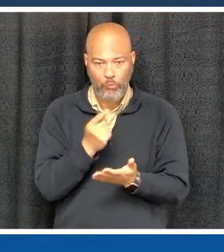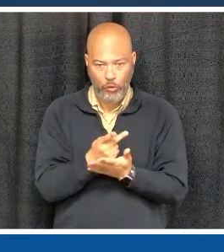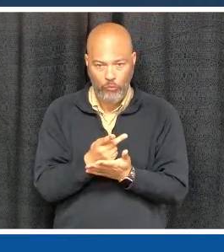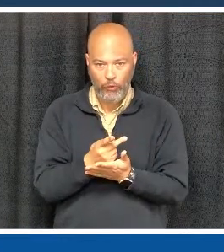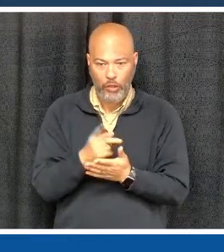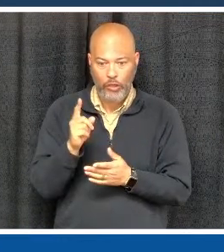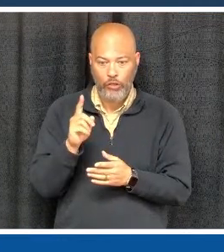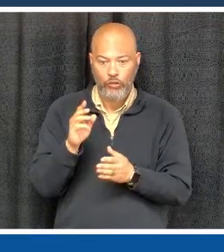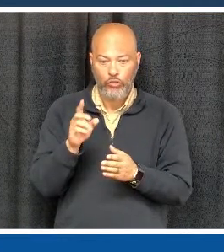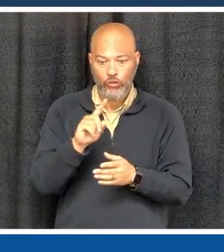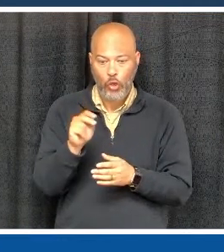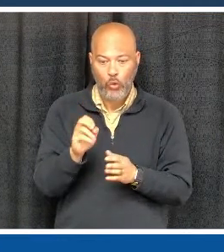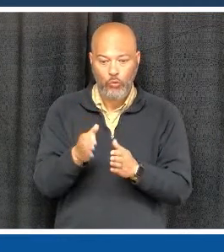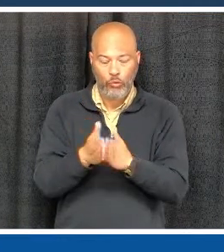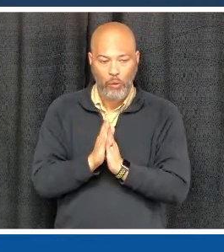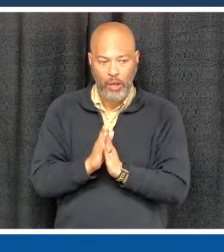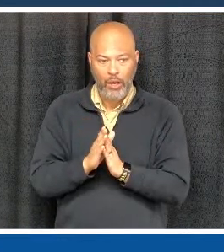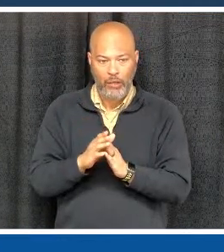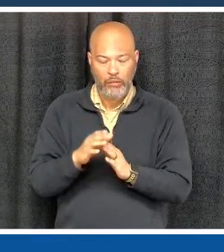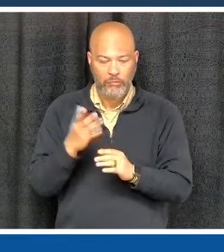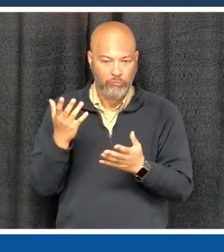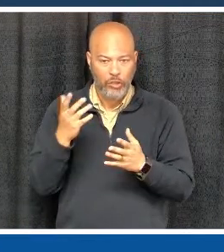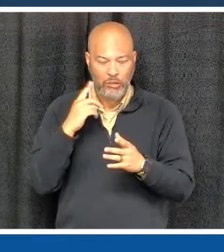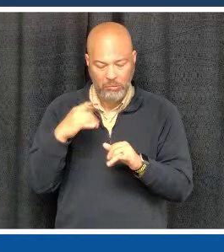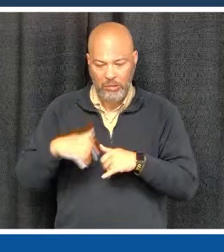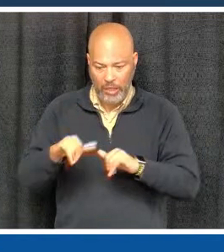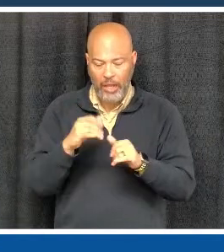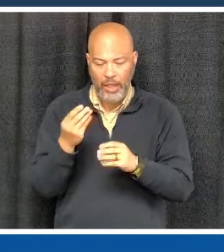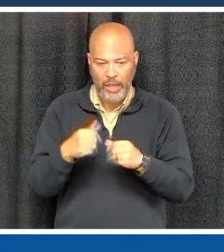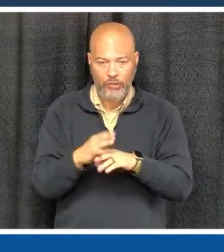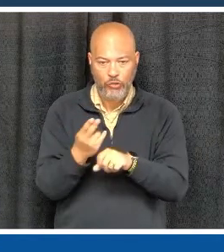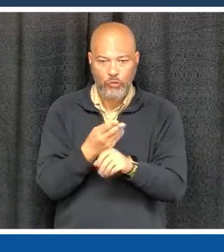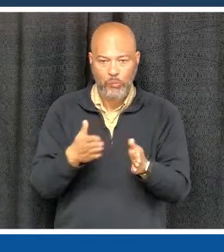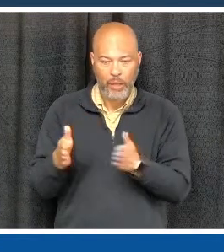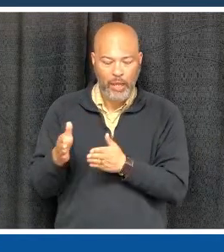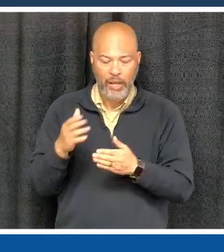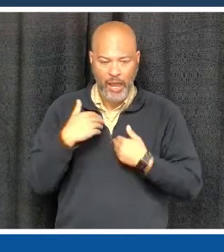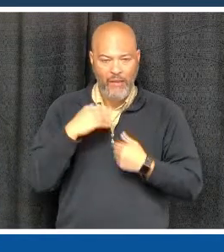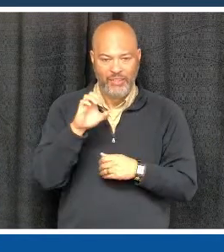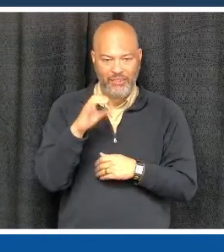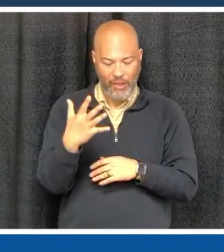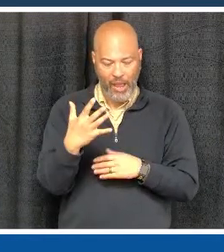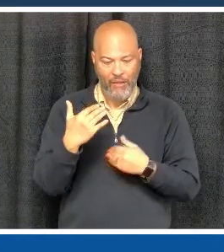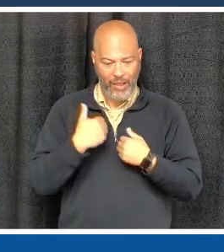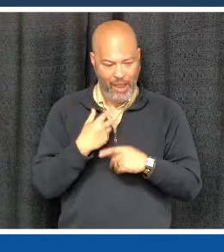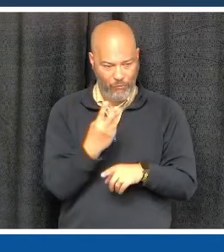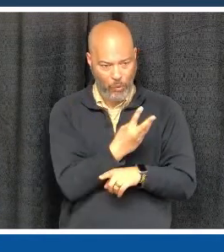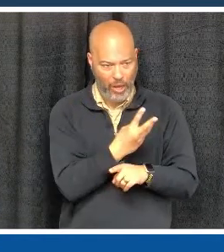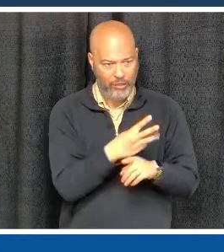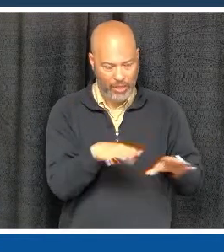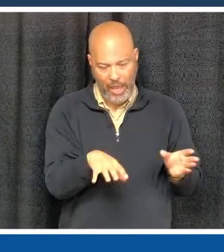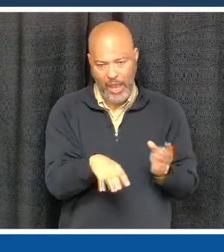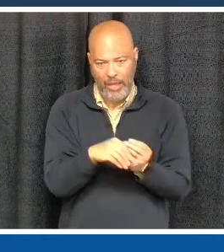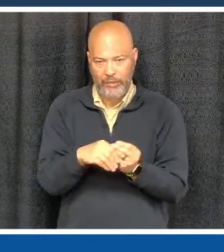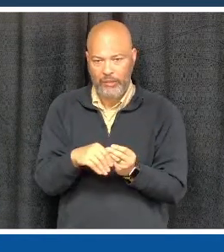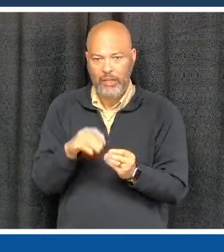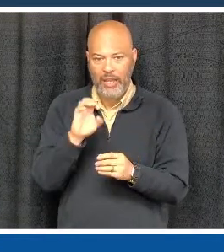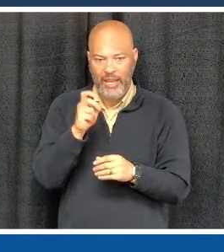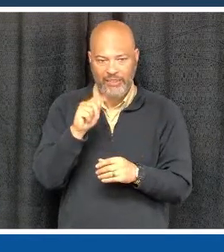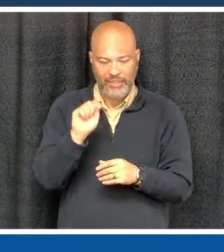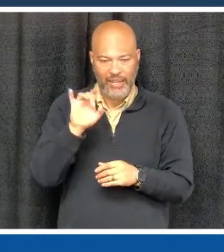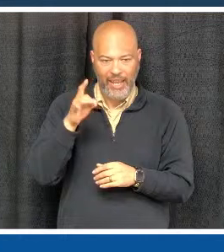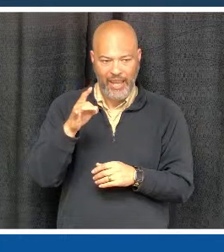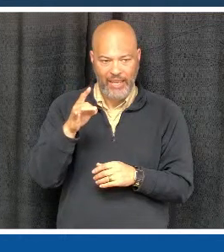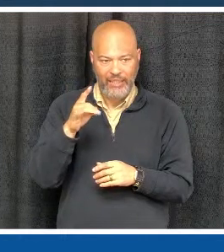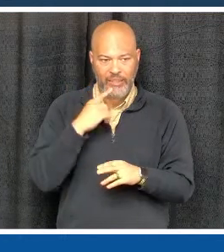zoning request is consistent with the adopted land use plan. The request is an extension of C5 to the west. Exit 8